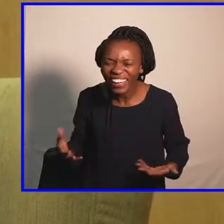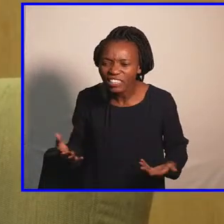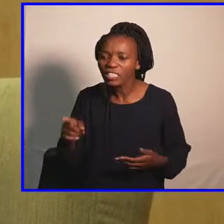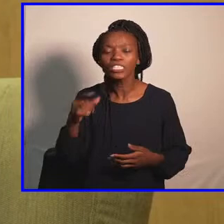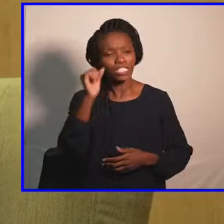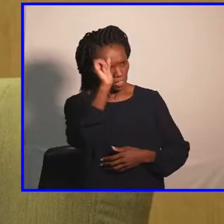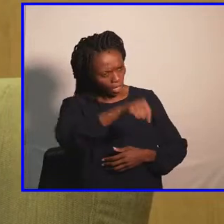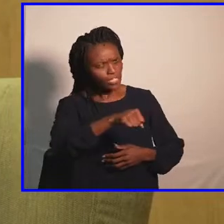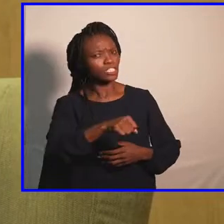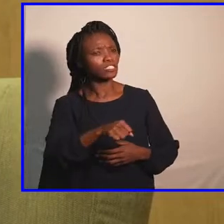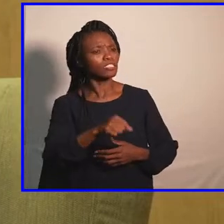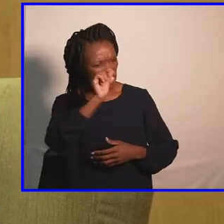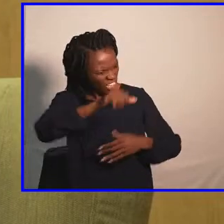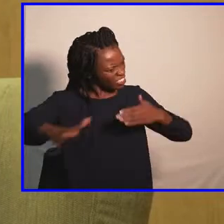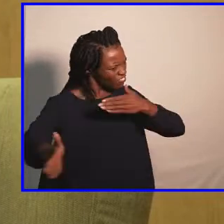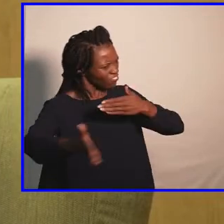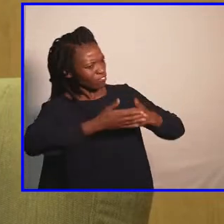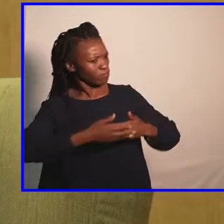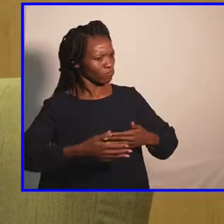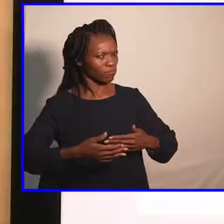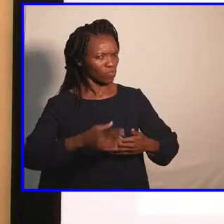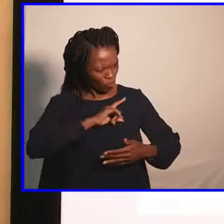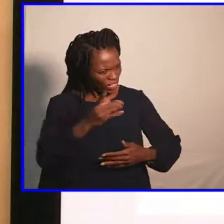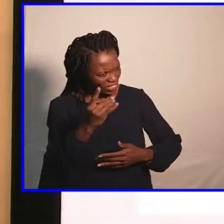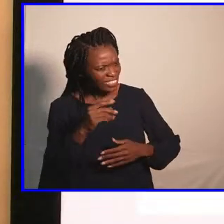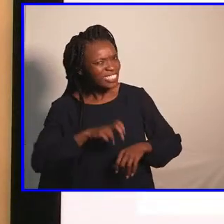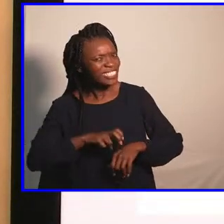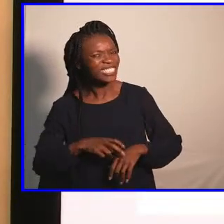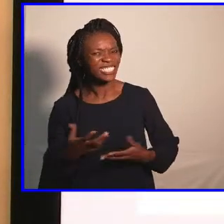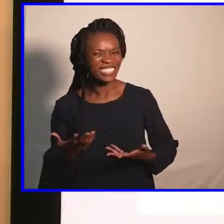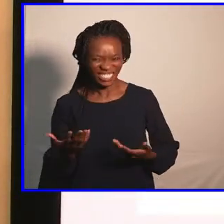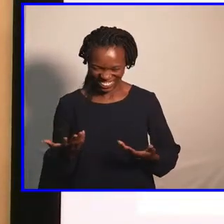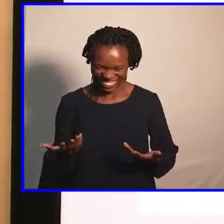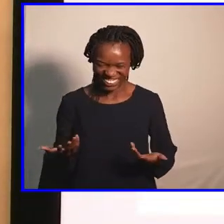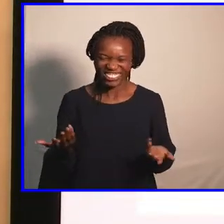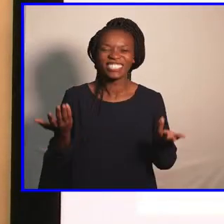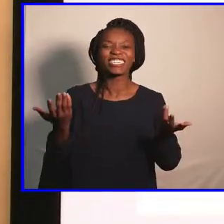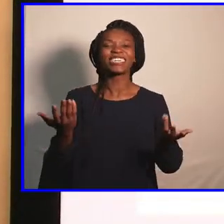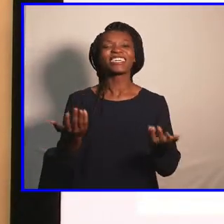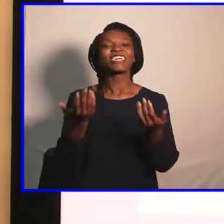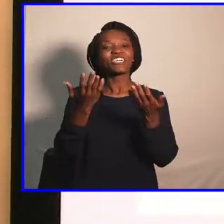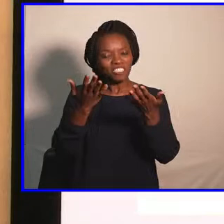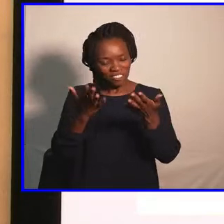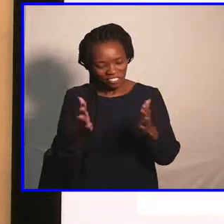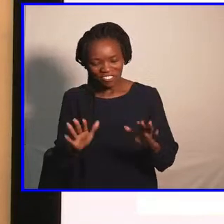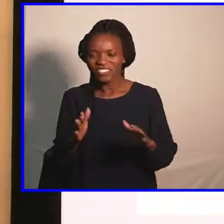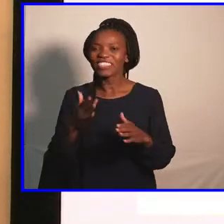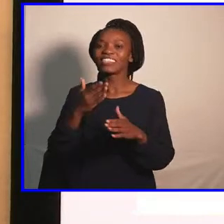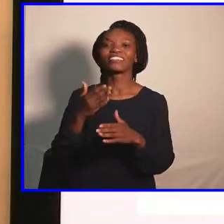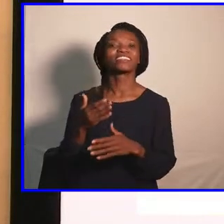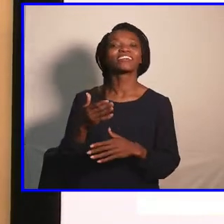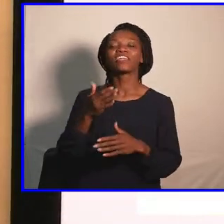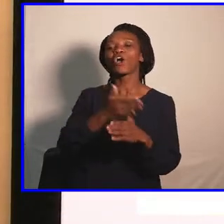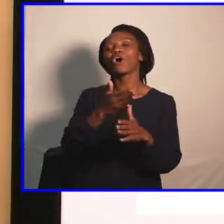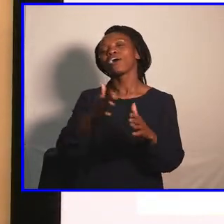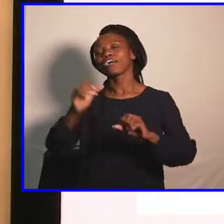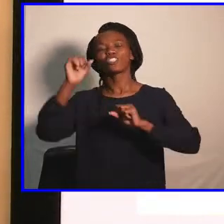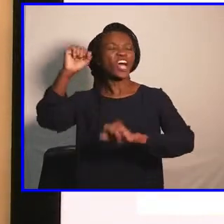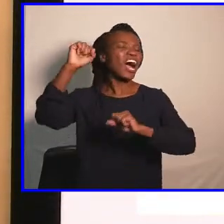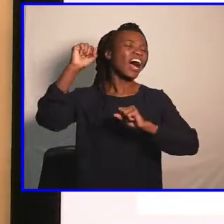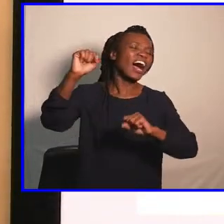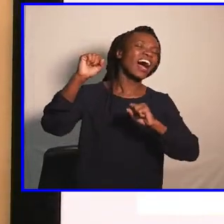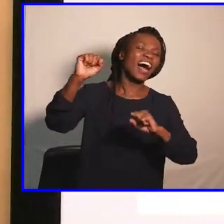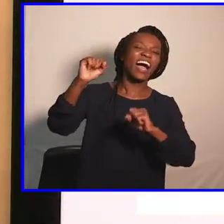say, yes, ndiyayivala le shaft. I'm closing this shaft. And then he would lead the workers on strike